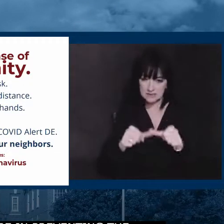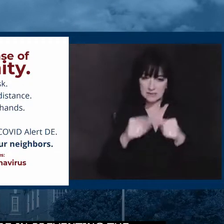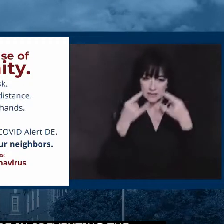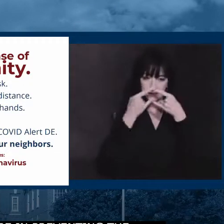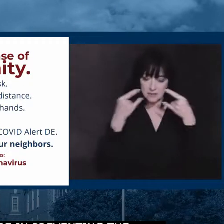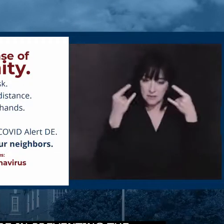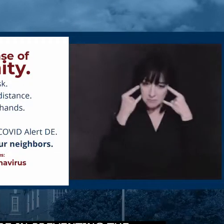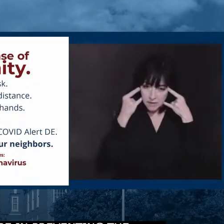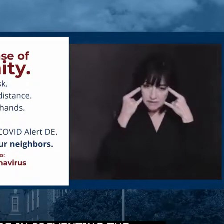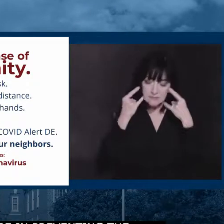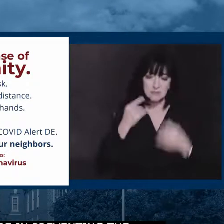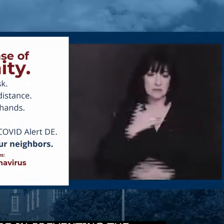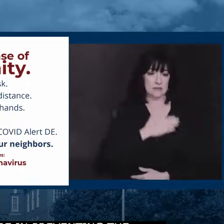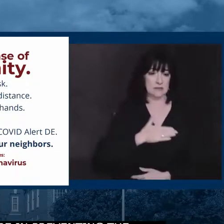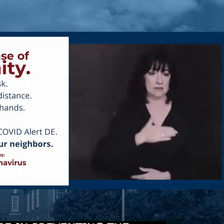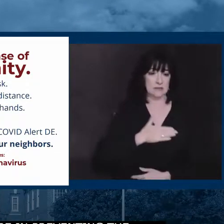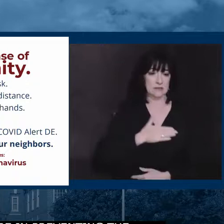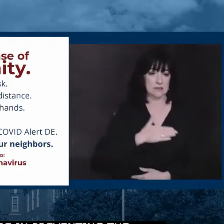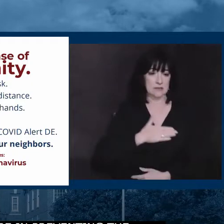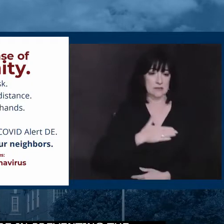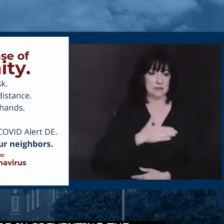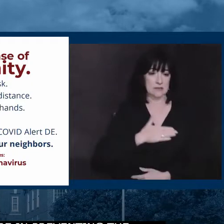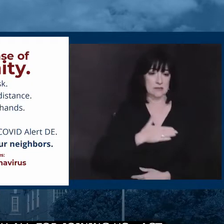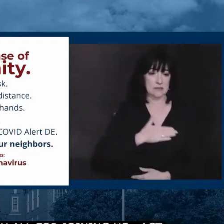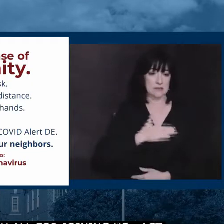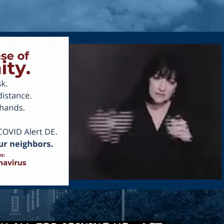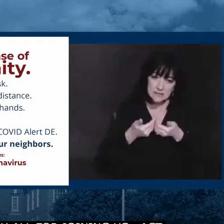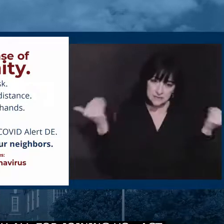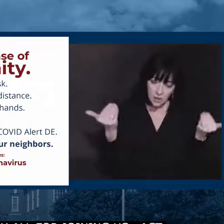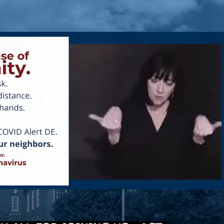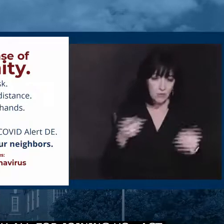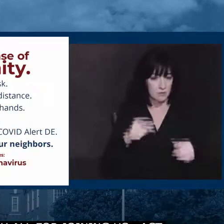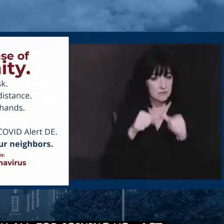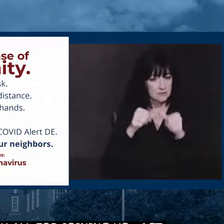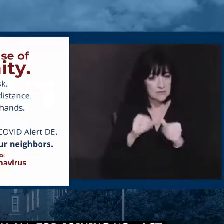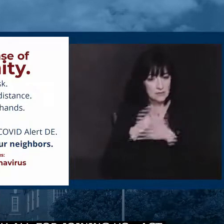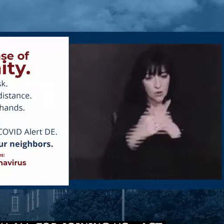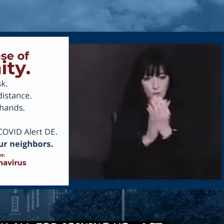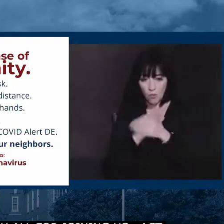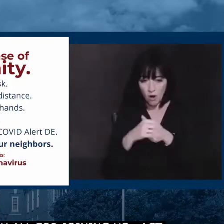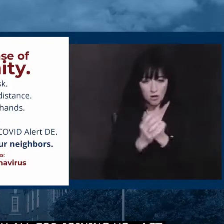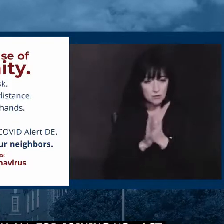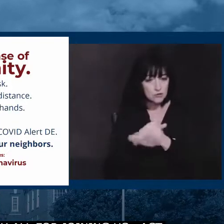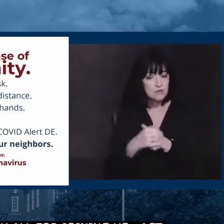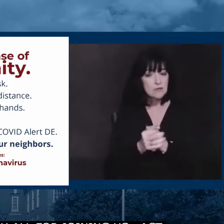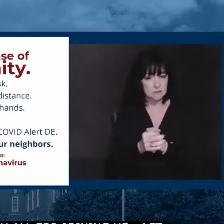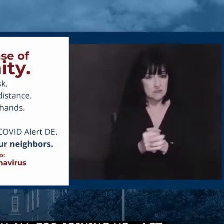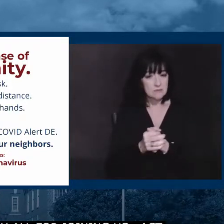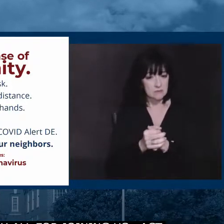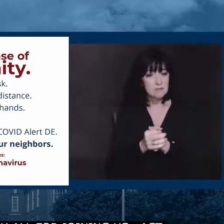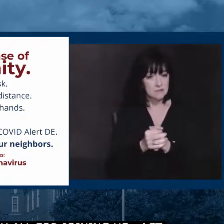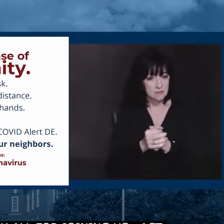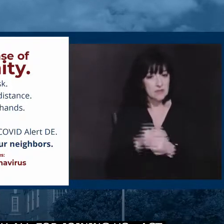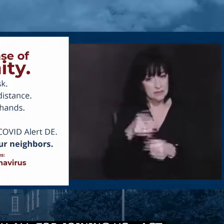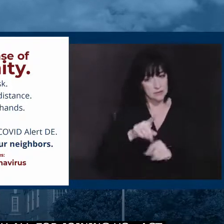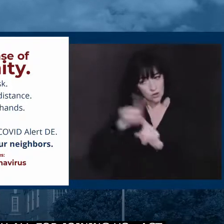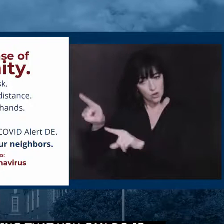your appropriate social distance. Make sure you're sanitizing your hands when you're coming and going. Get